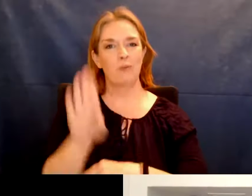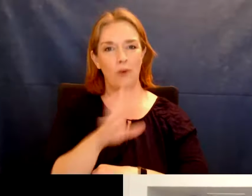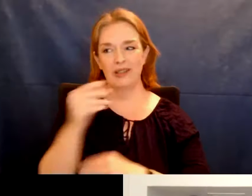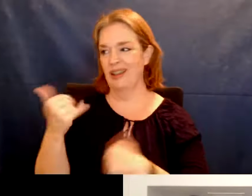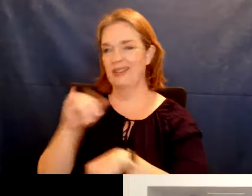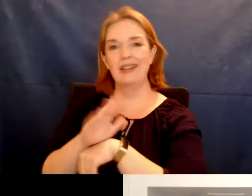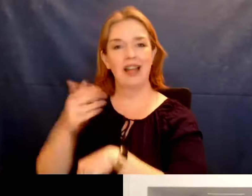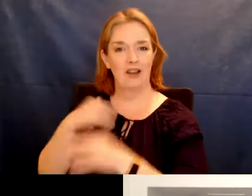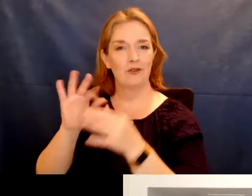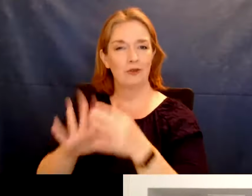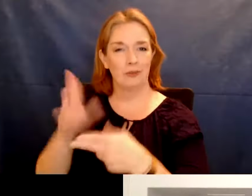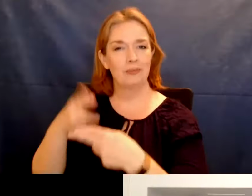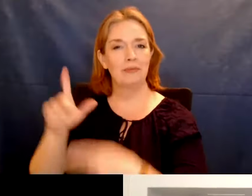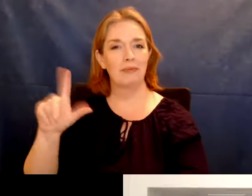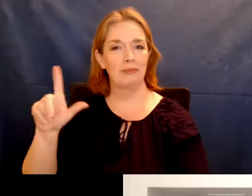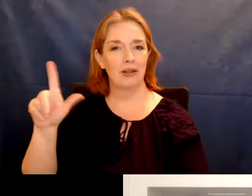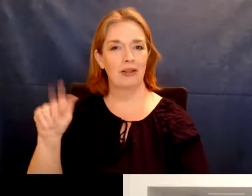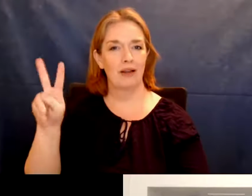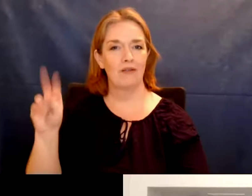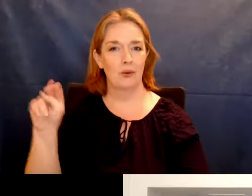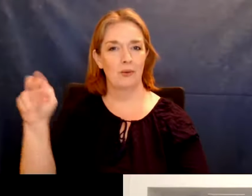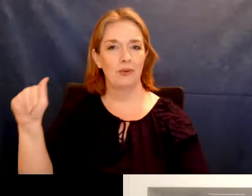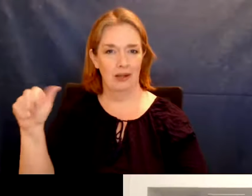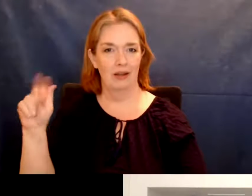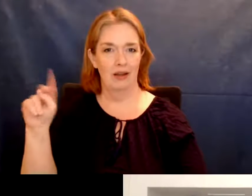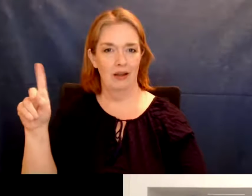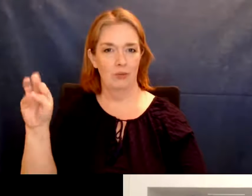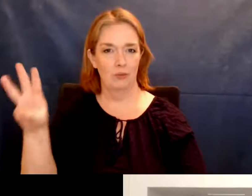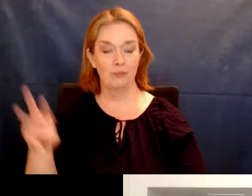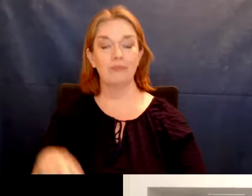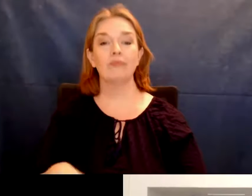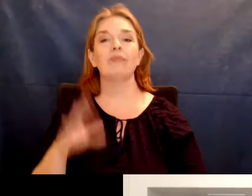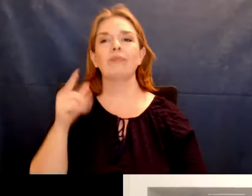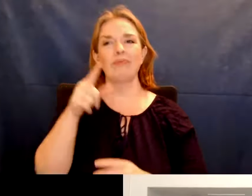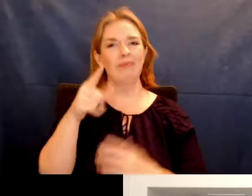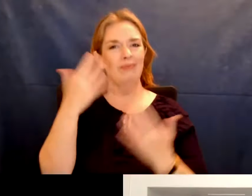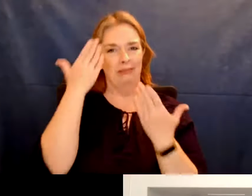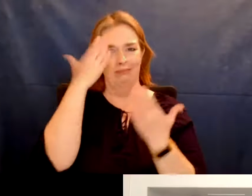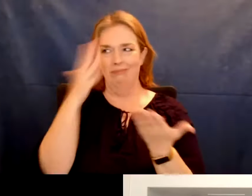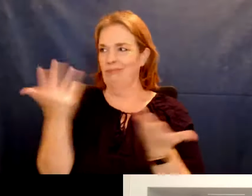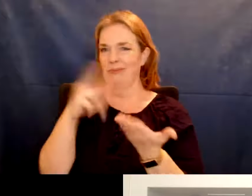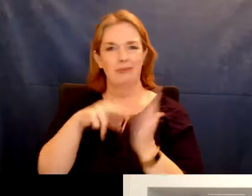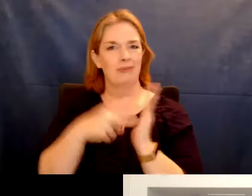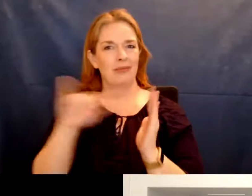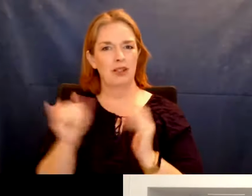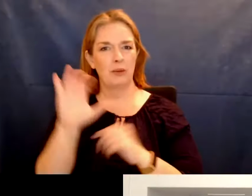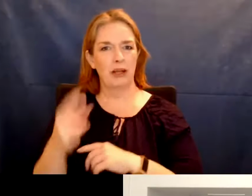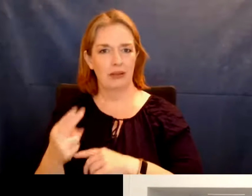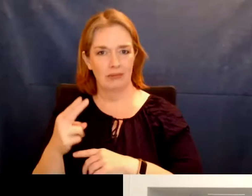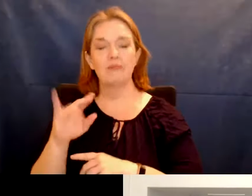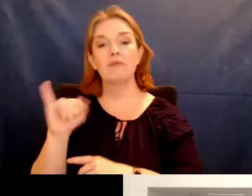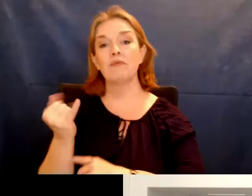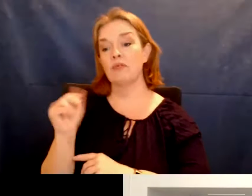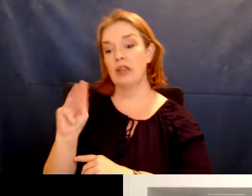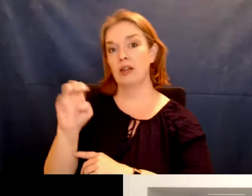James Castle House celebrates the life and work of American artist James Castle through exhibitions, community programs,